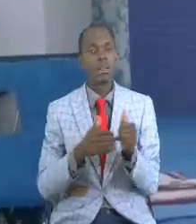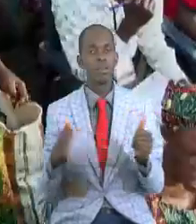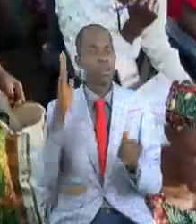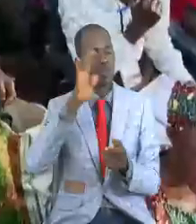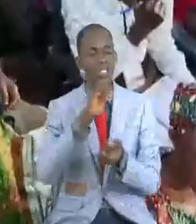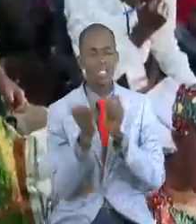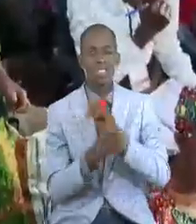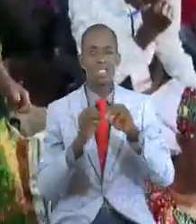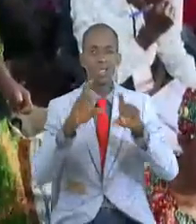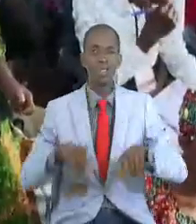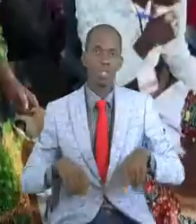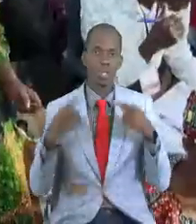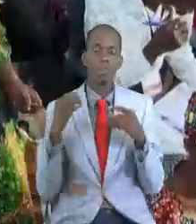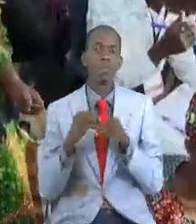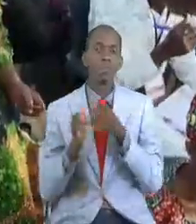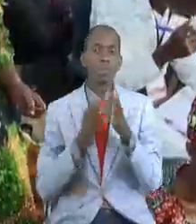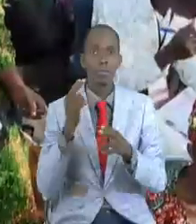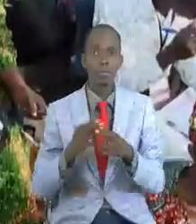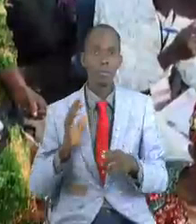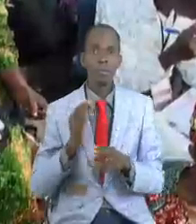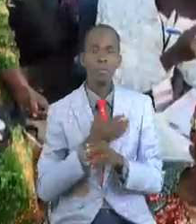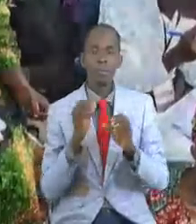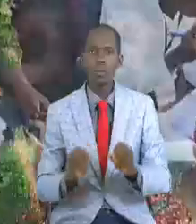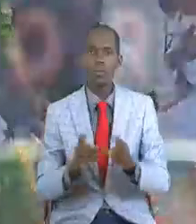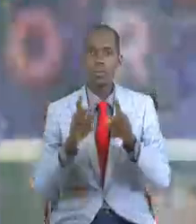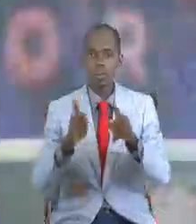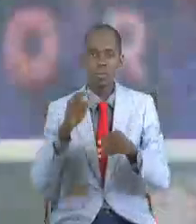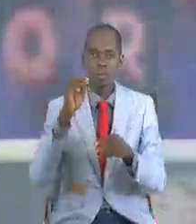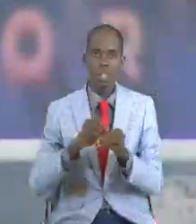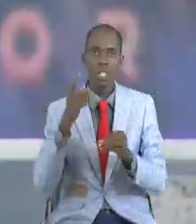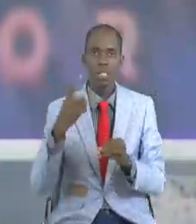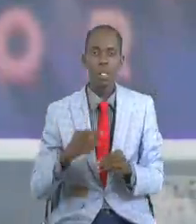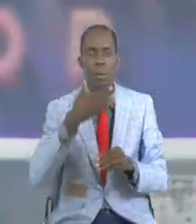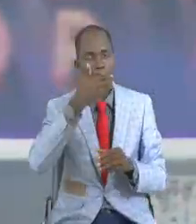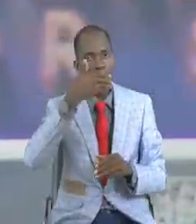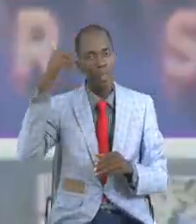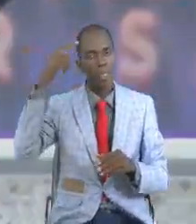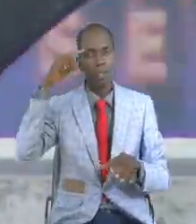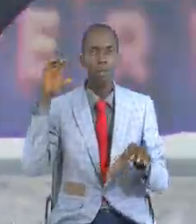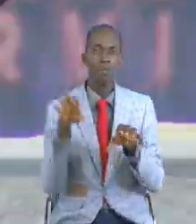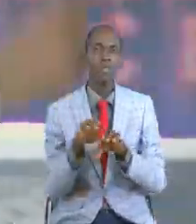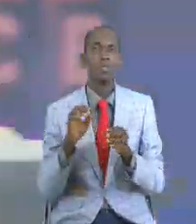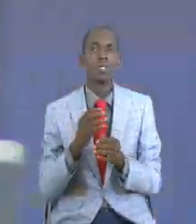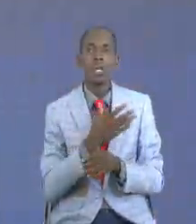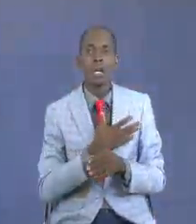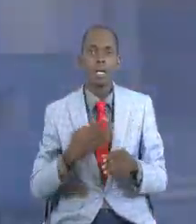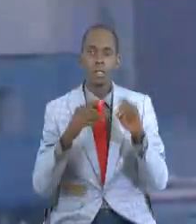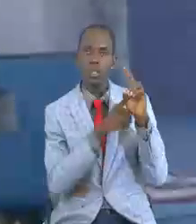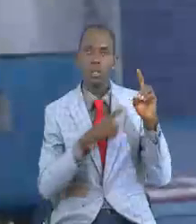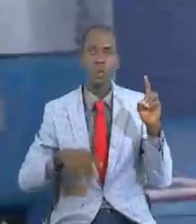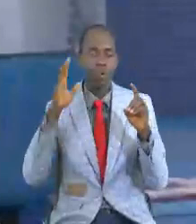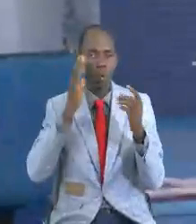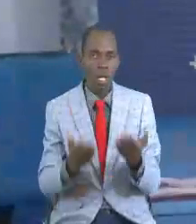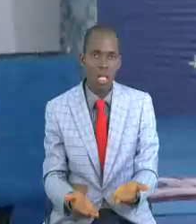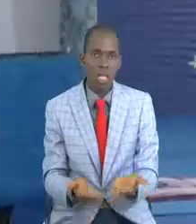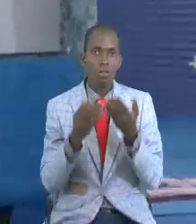life. Our privilege in the better covenant, and the Lord will lift you up